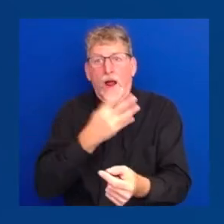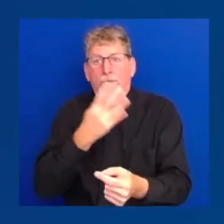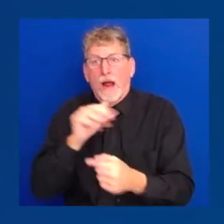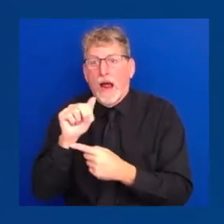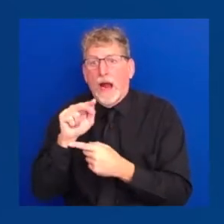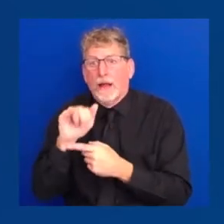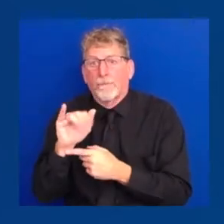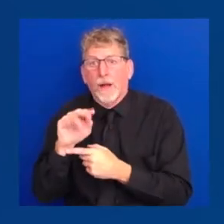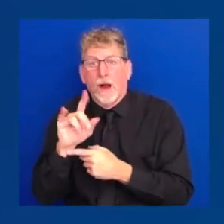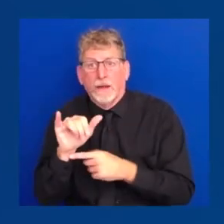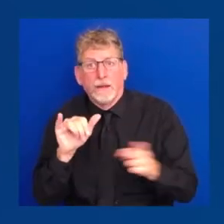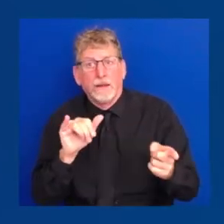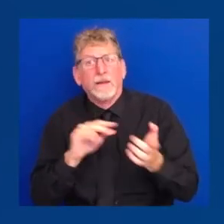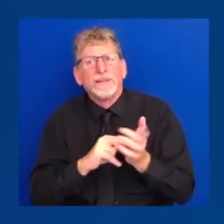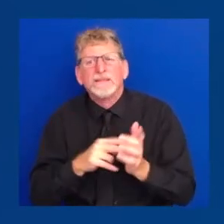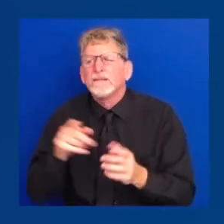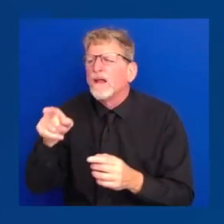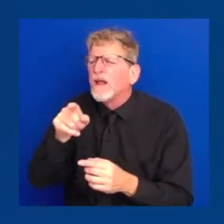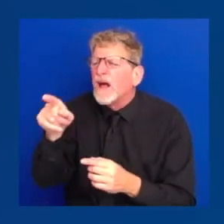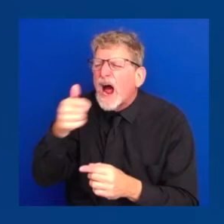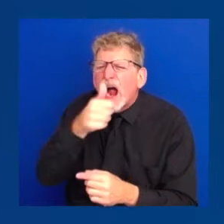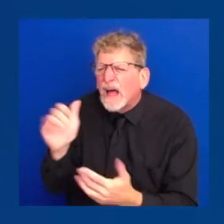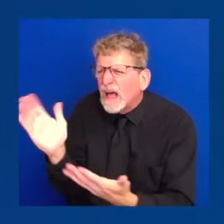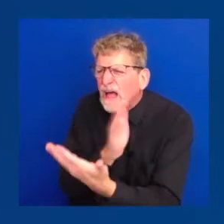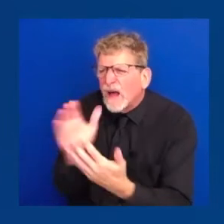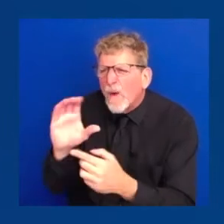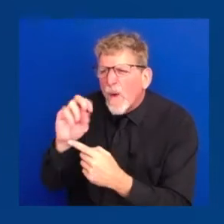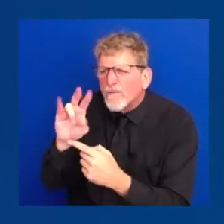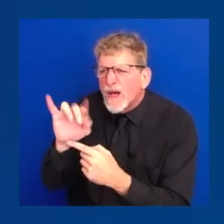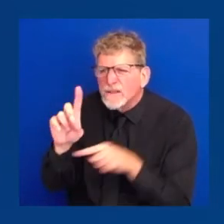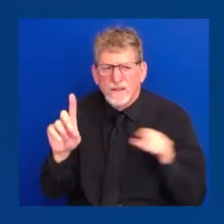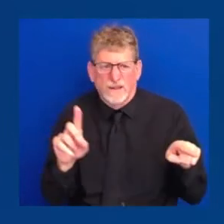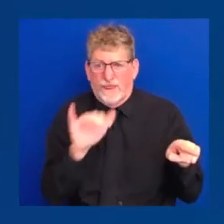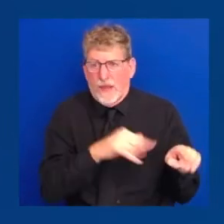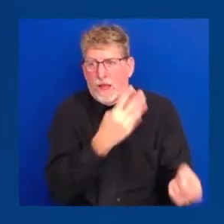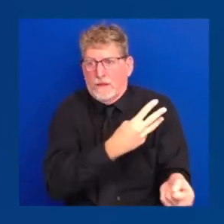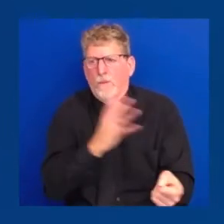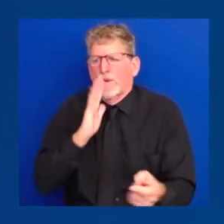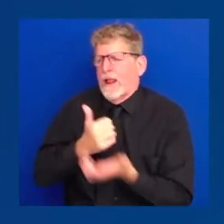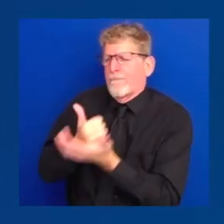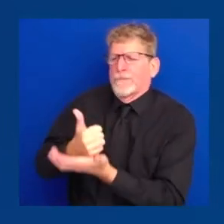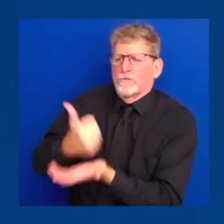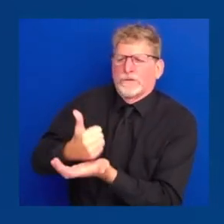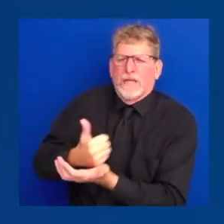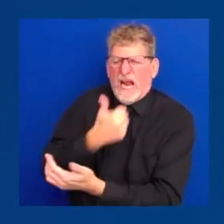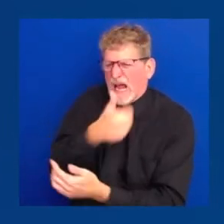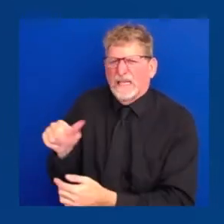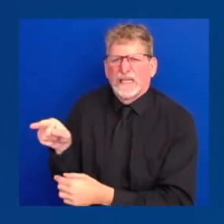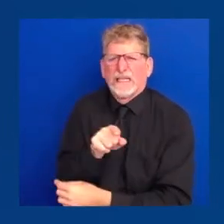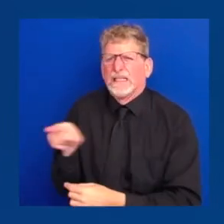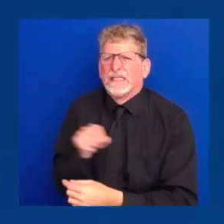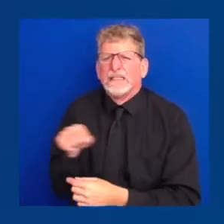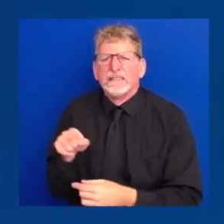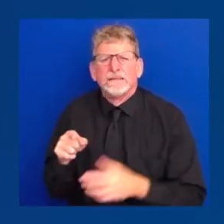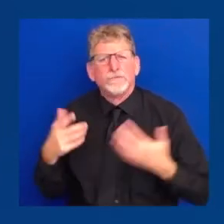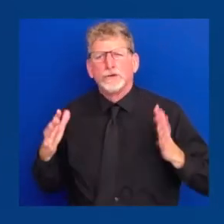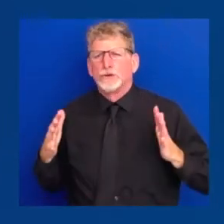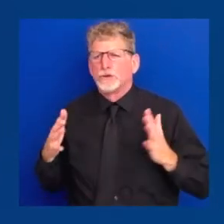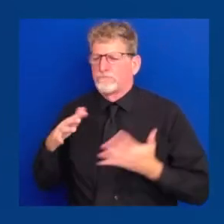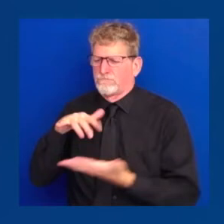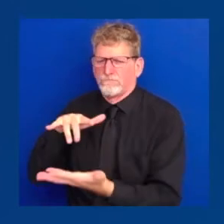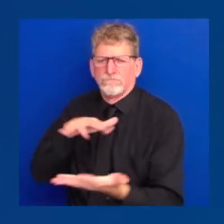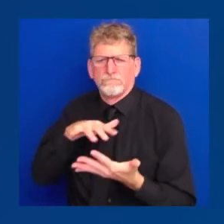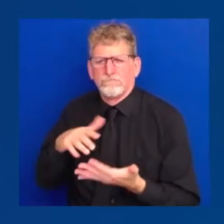are highly effective at reducing the risk of hospitalization and death. 1 million courses are